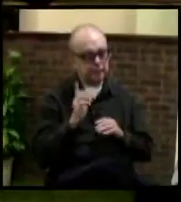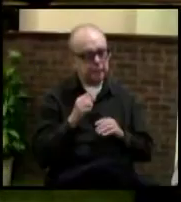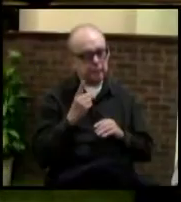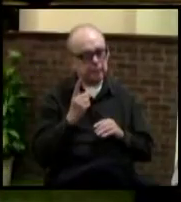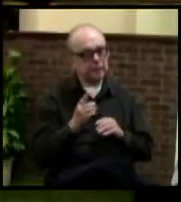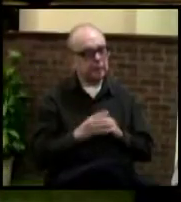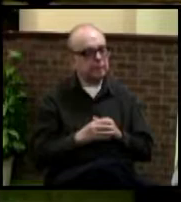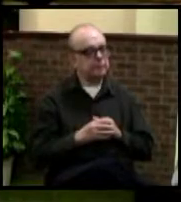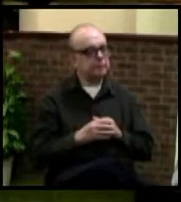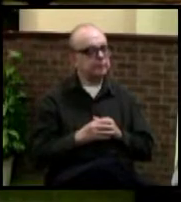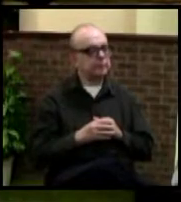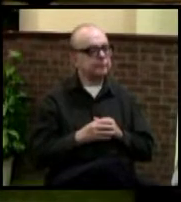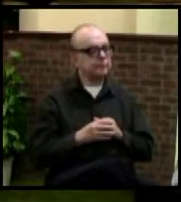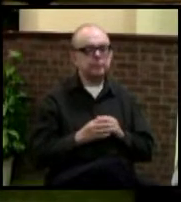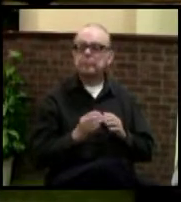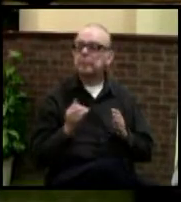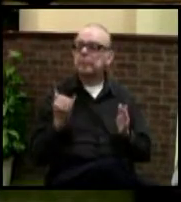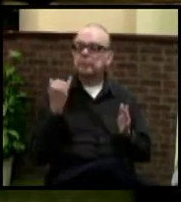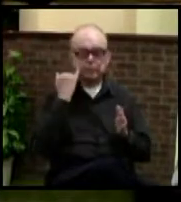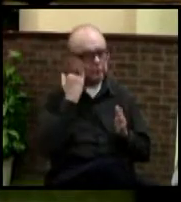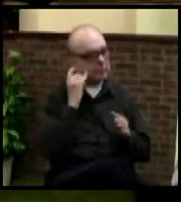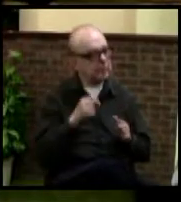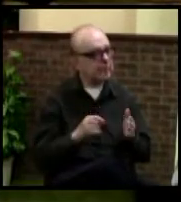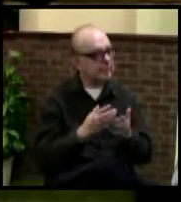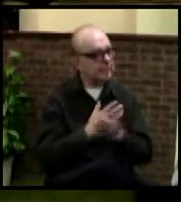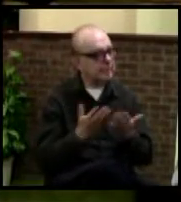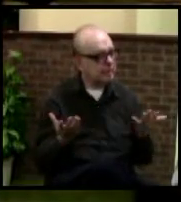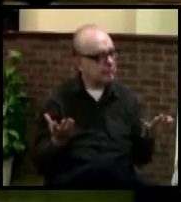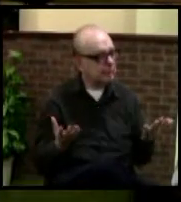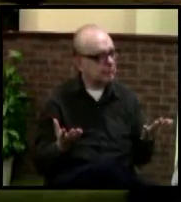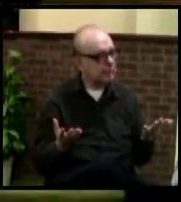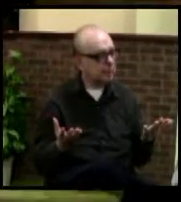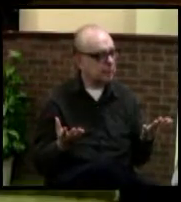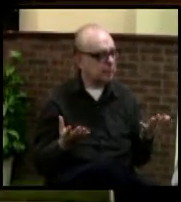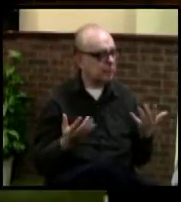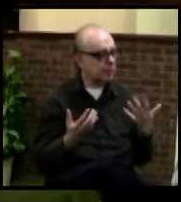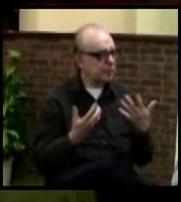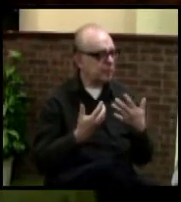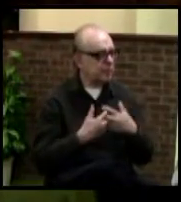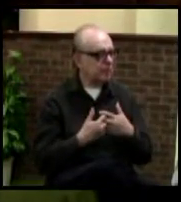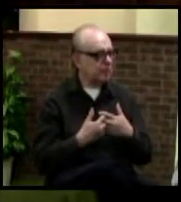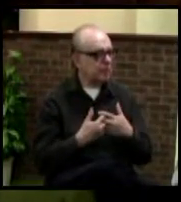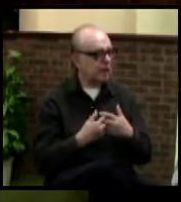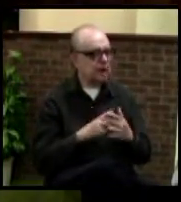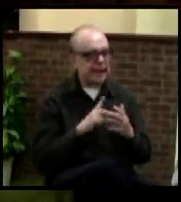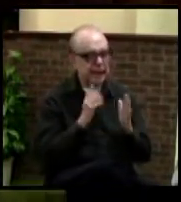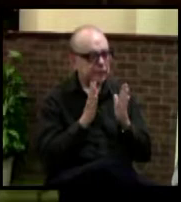understand that if I need something to tie all of this up,